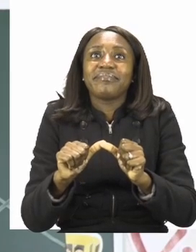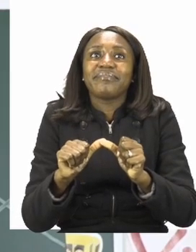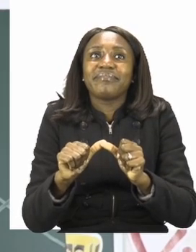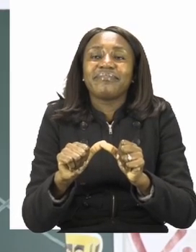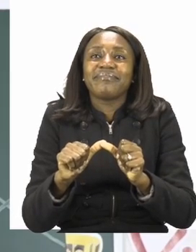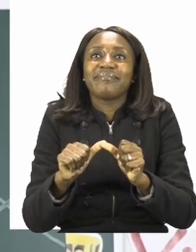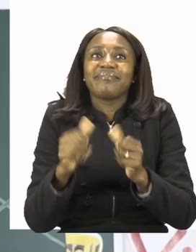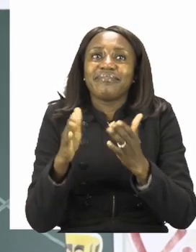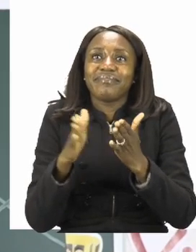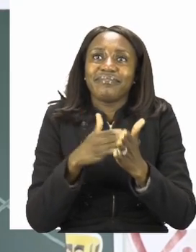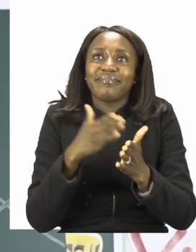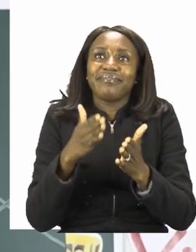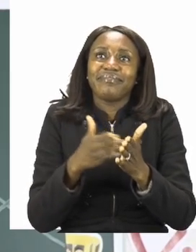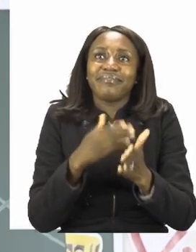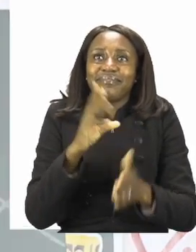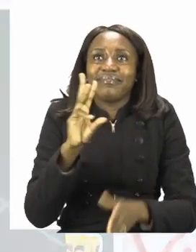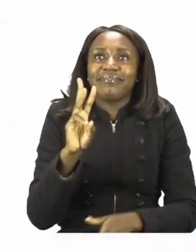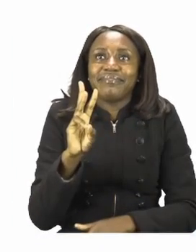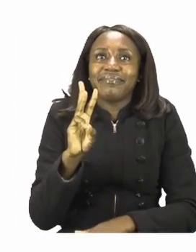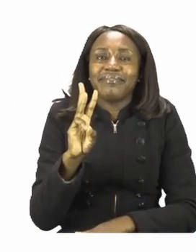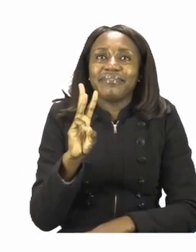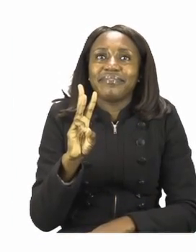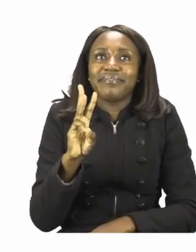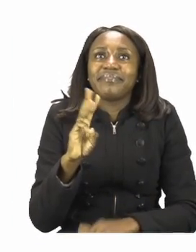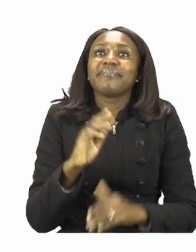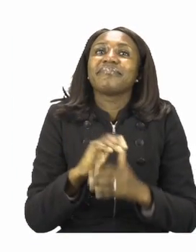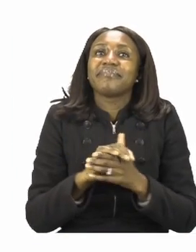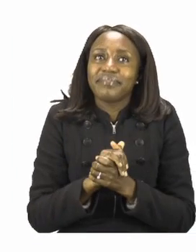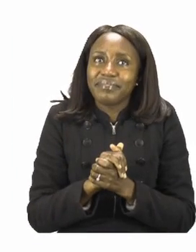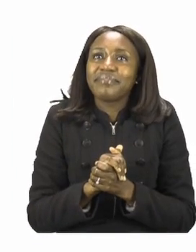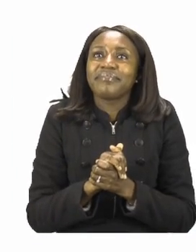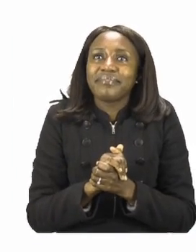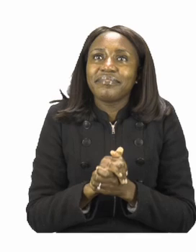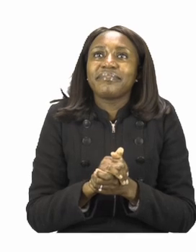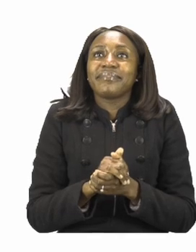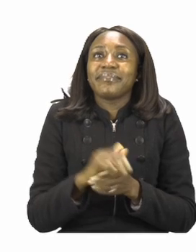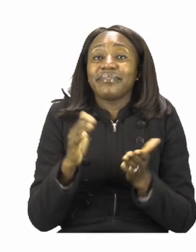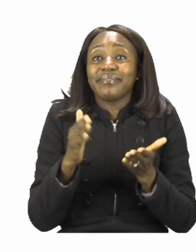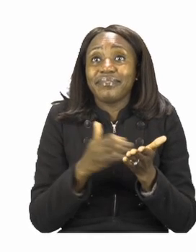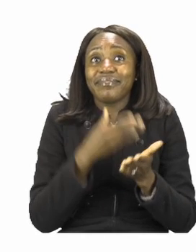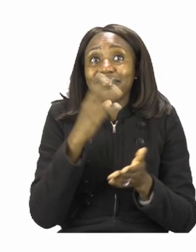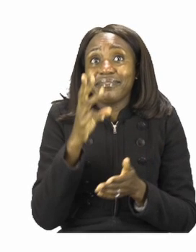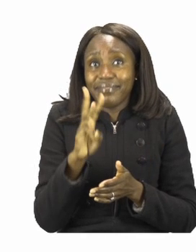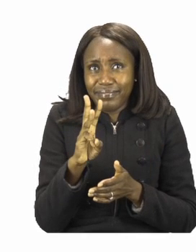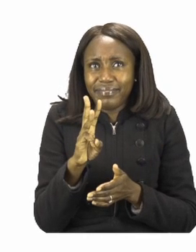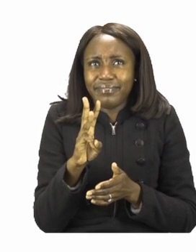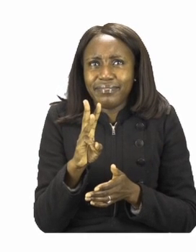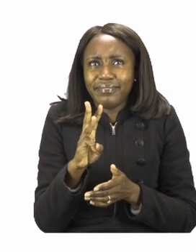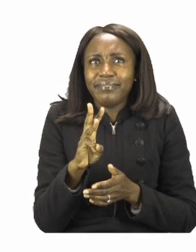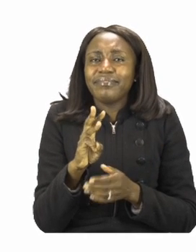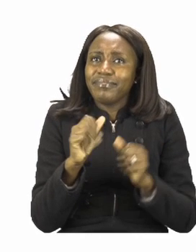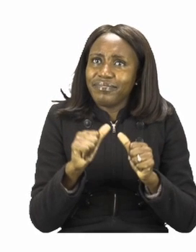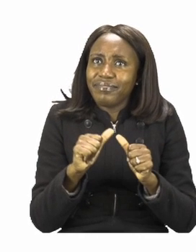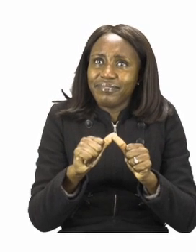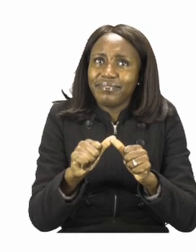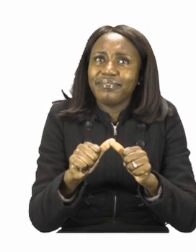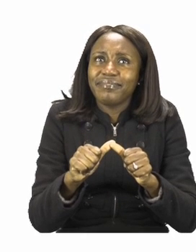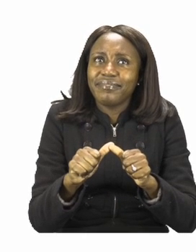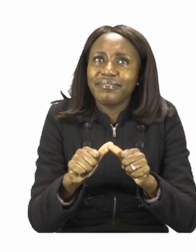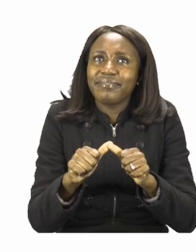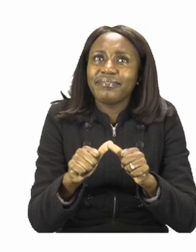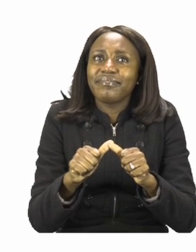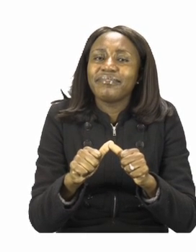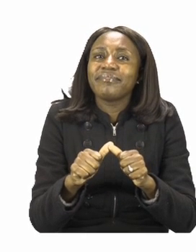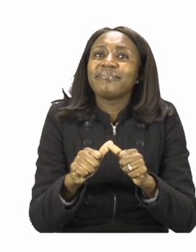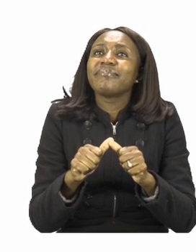page, page 6. On page 6, we are going to be continuing, but this time